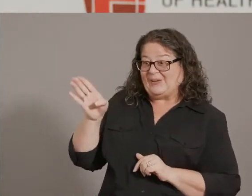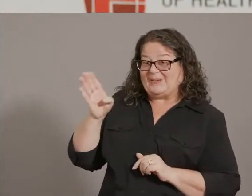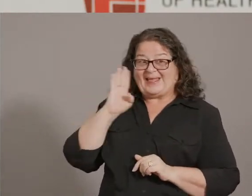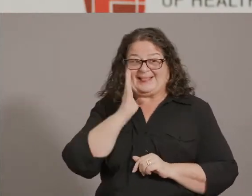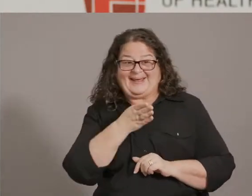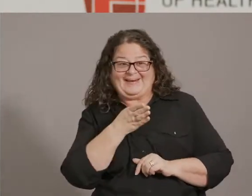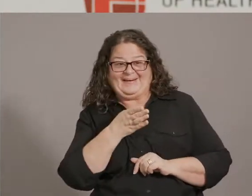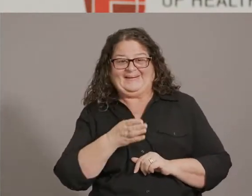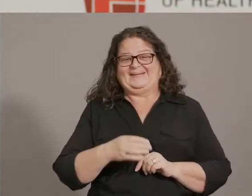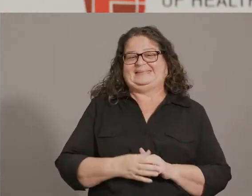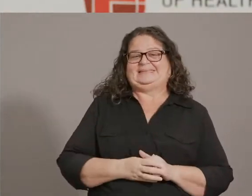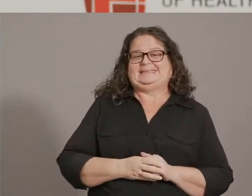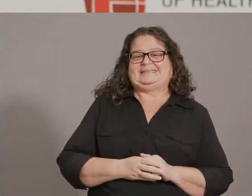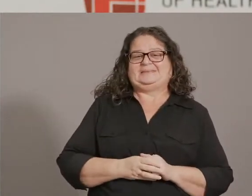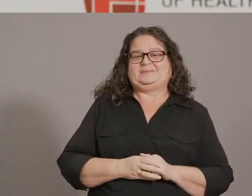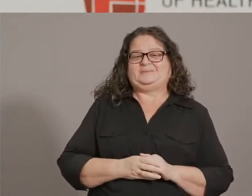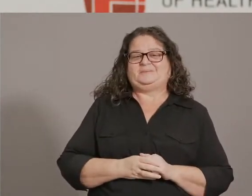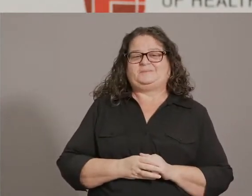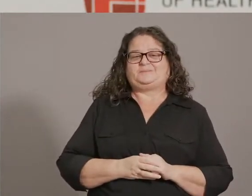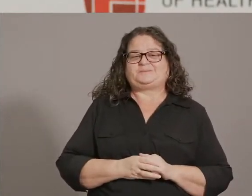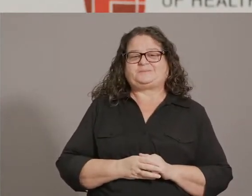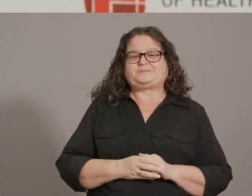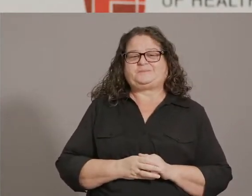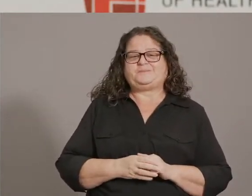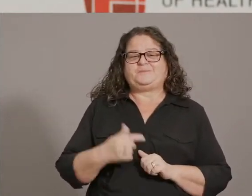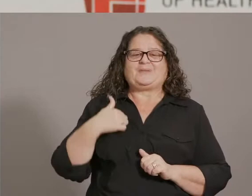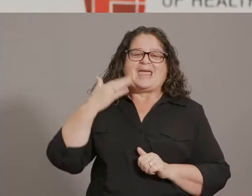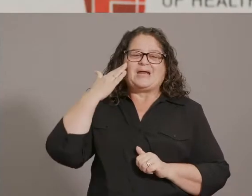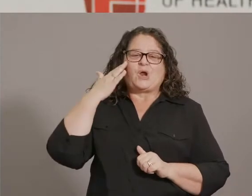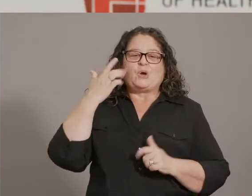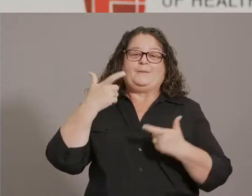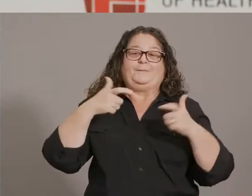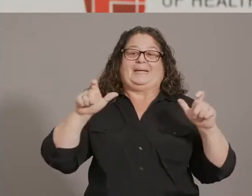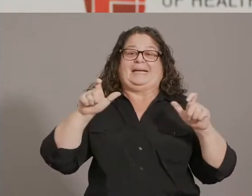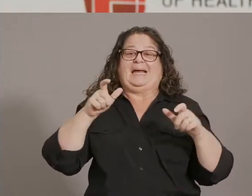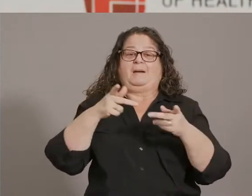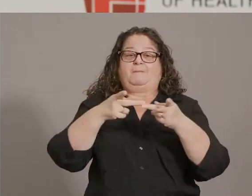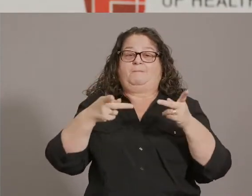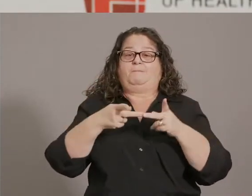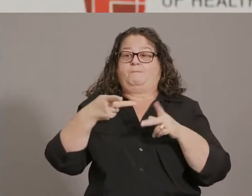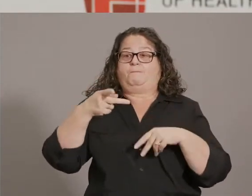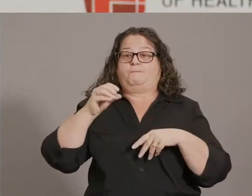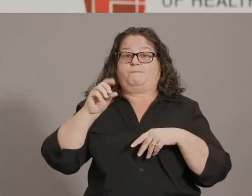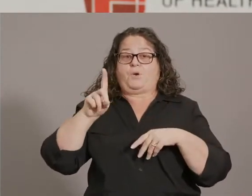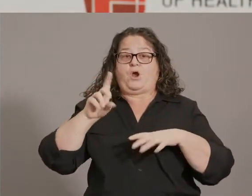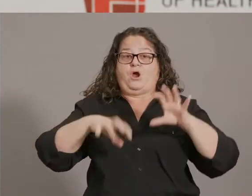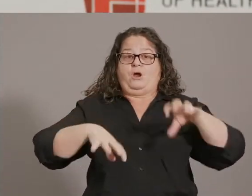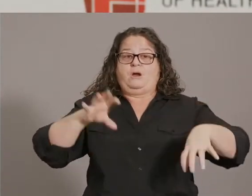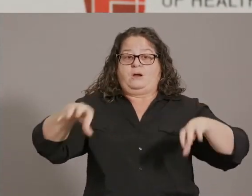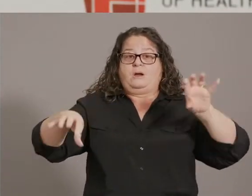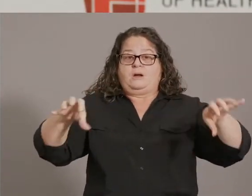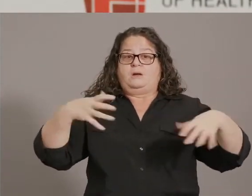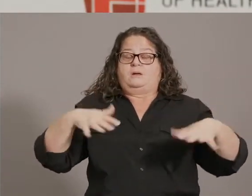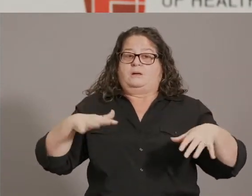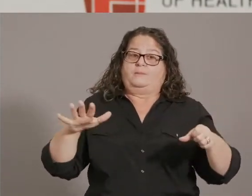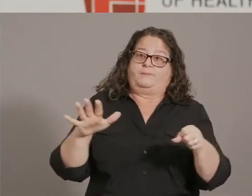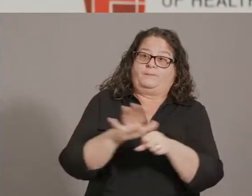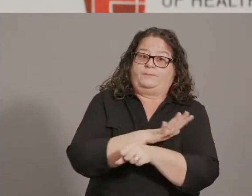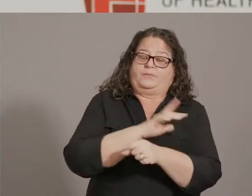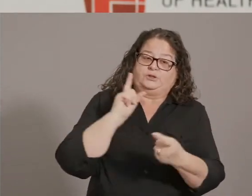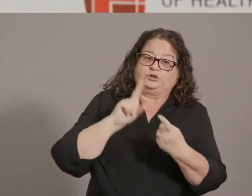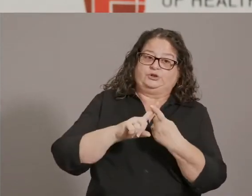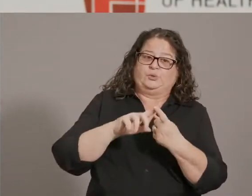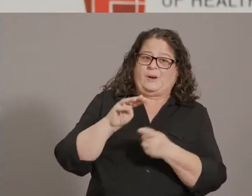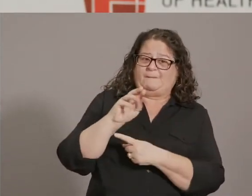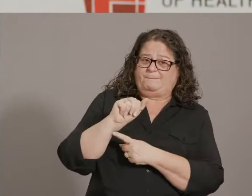there. I know the big state pods are all booked through February, but March is just less than 10 days away.